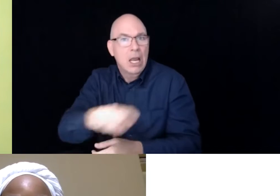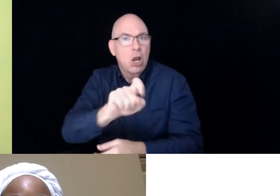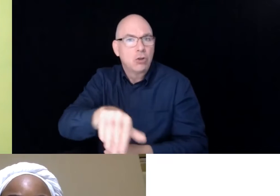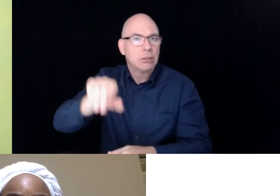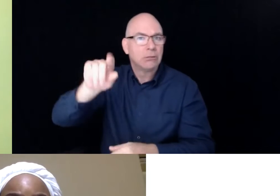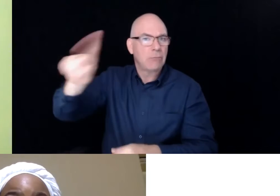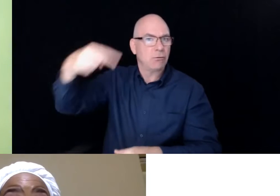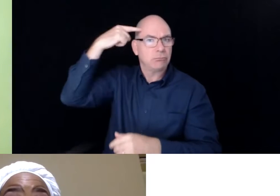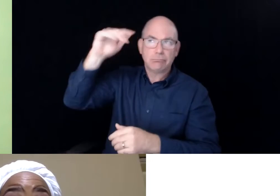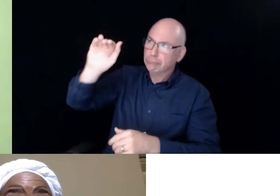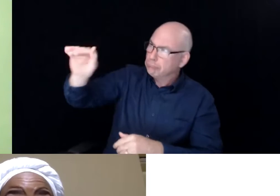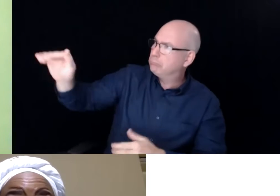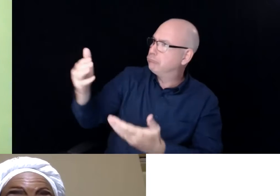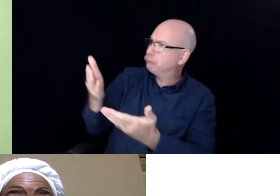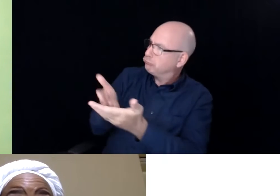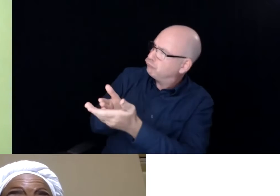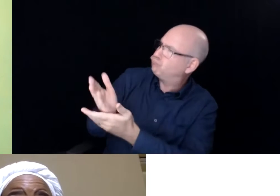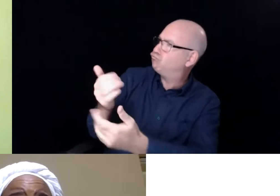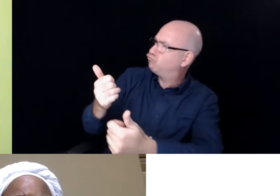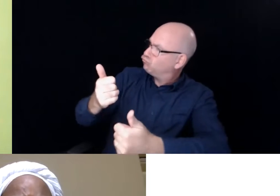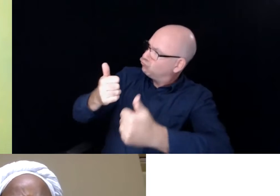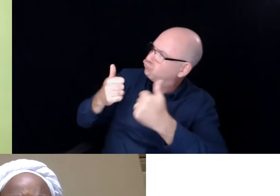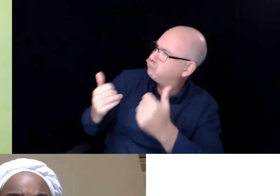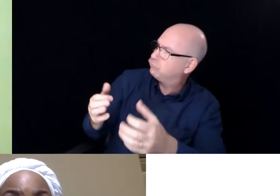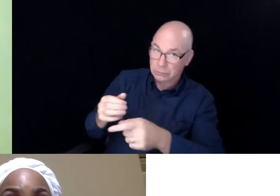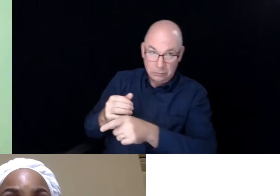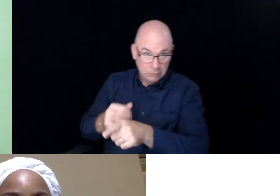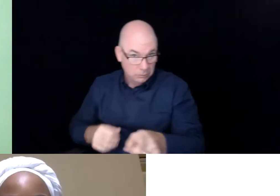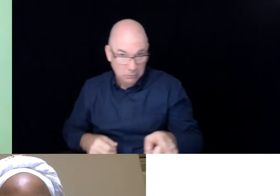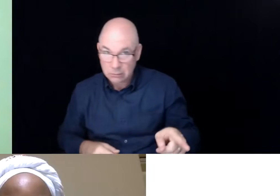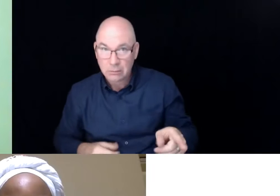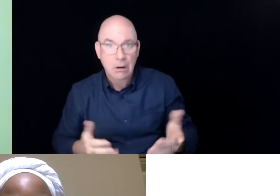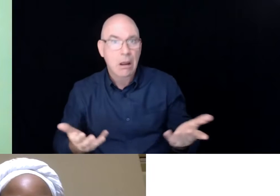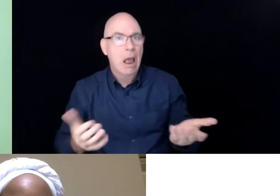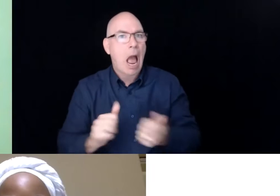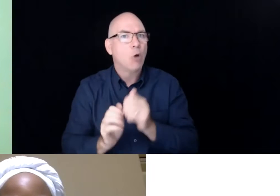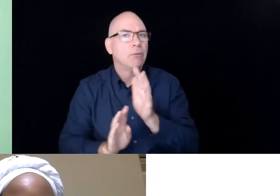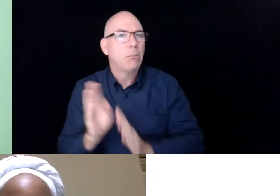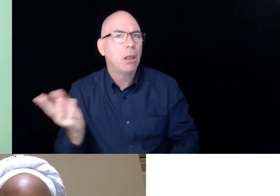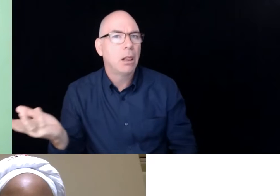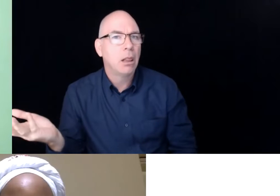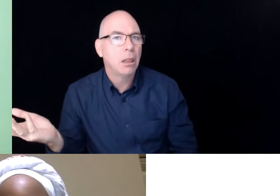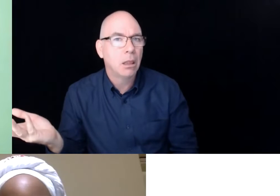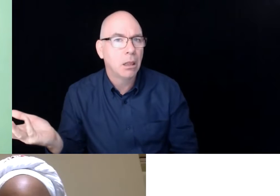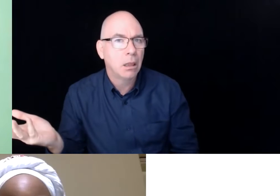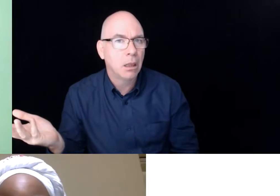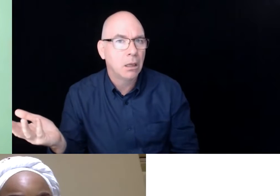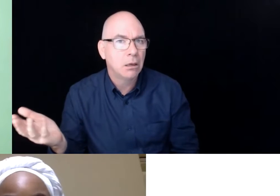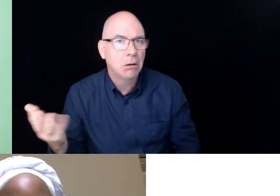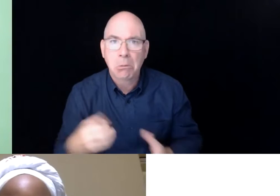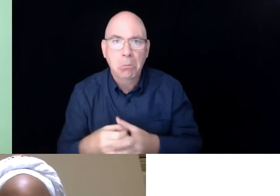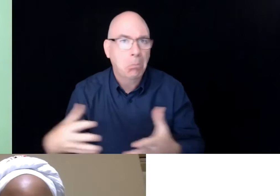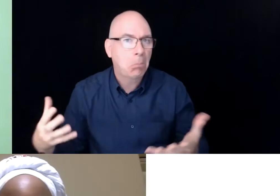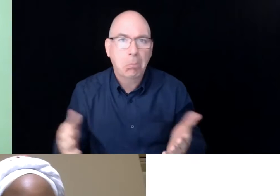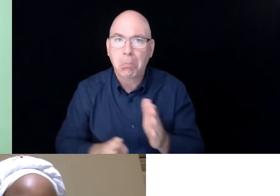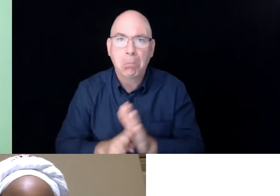not able to be responsible, to be able to contribute to development, we are not going to have that growth that we all